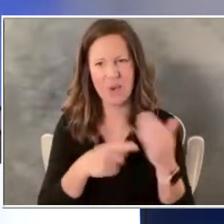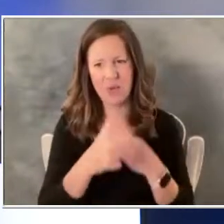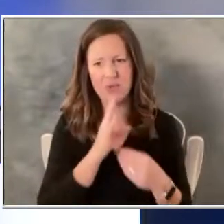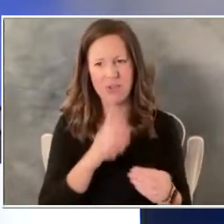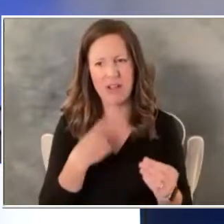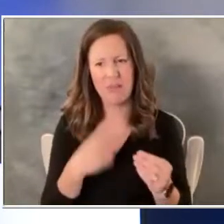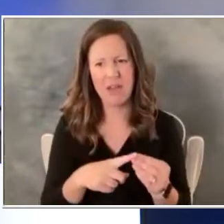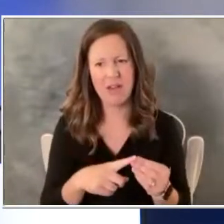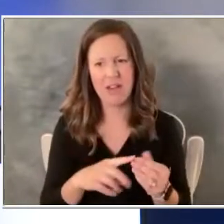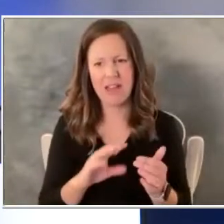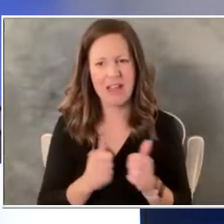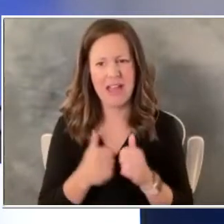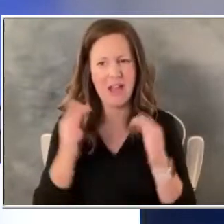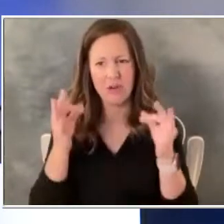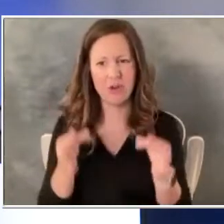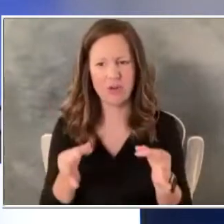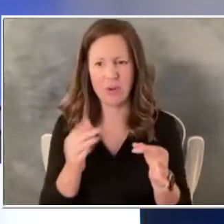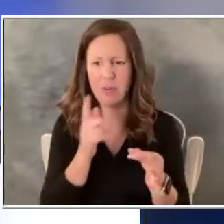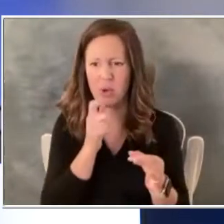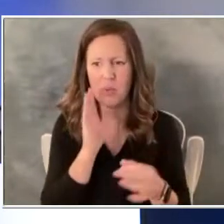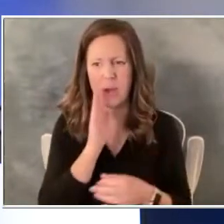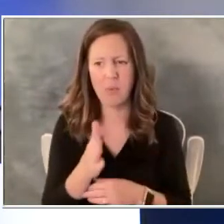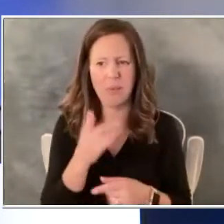do you determine who that would be right for?